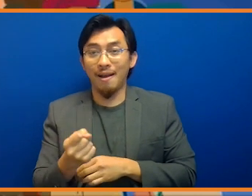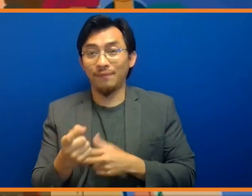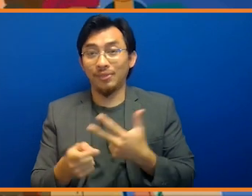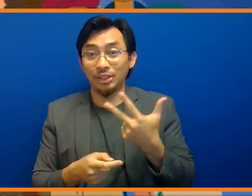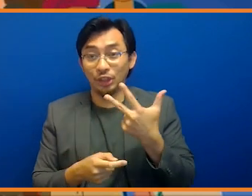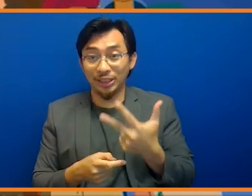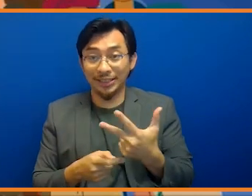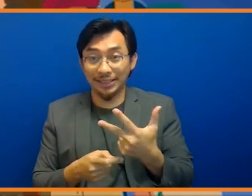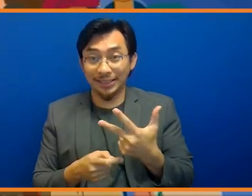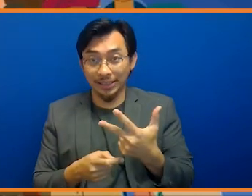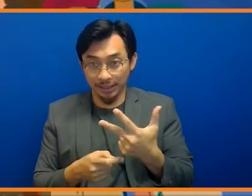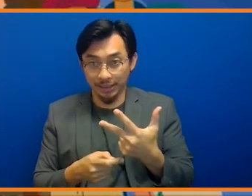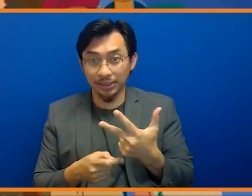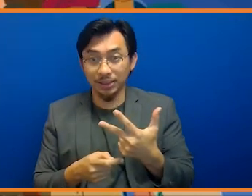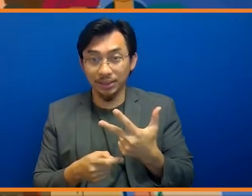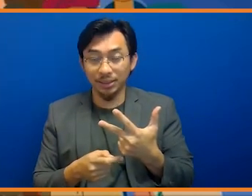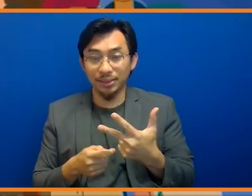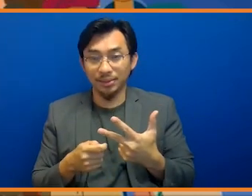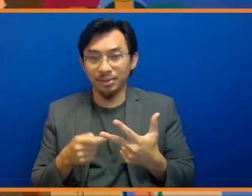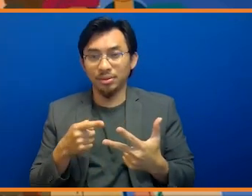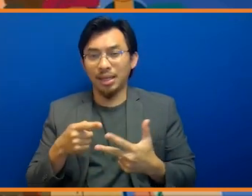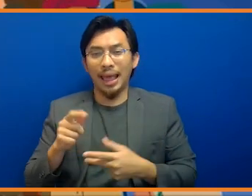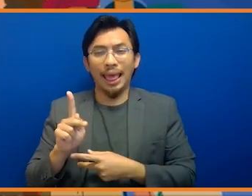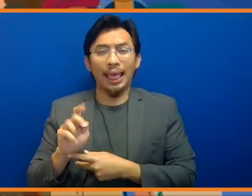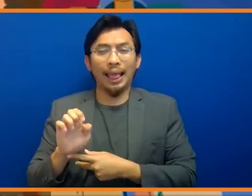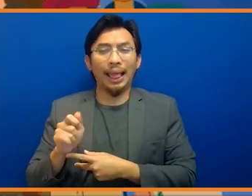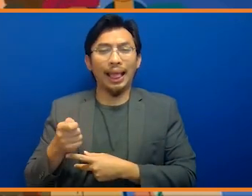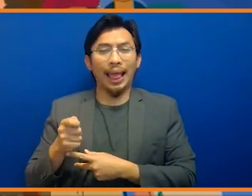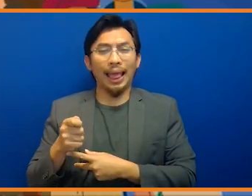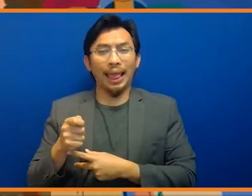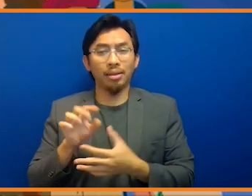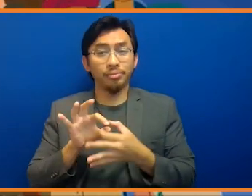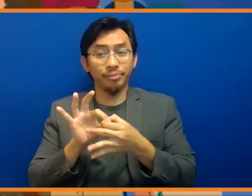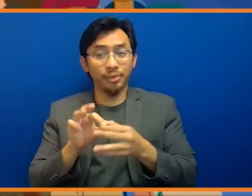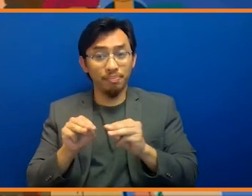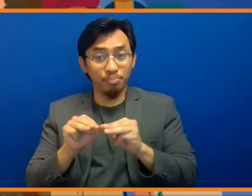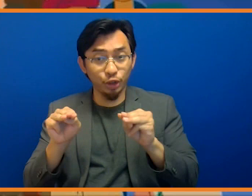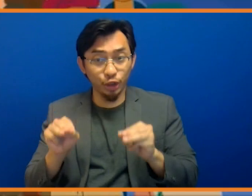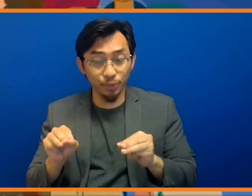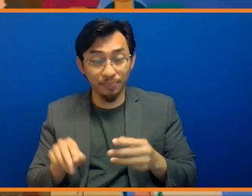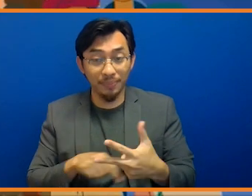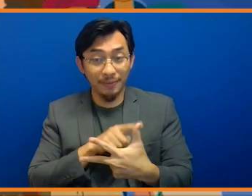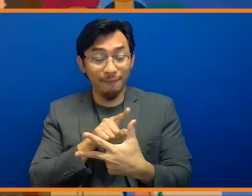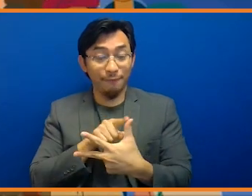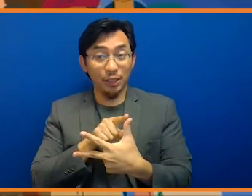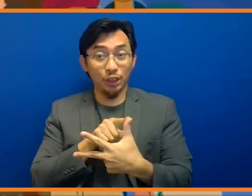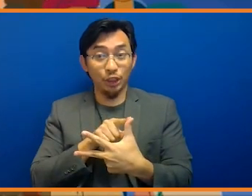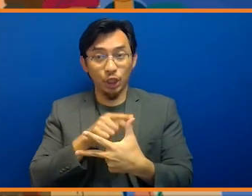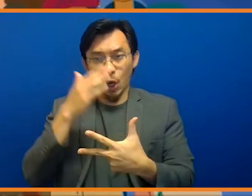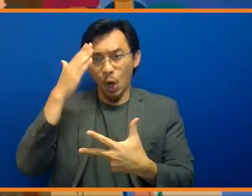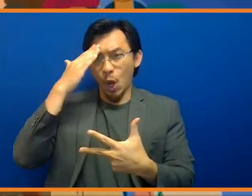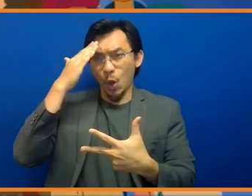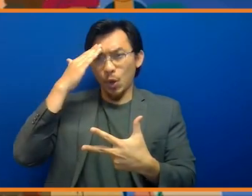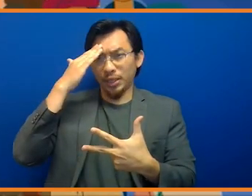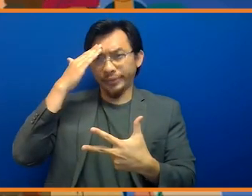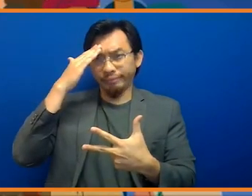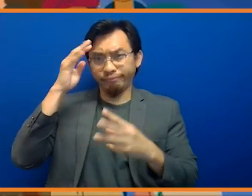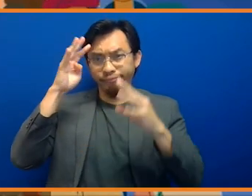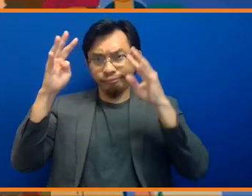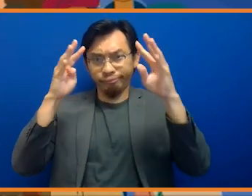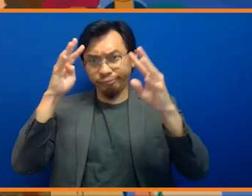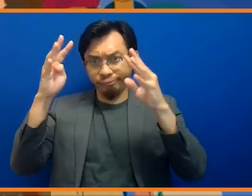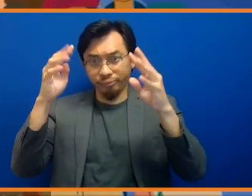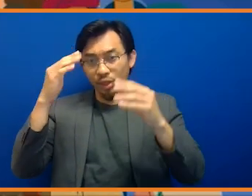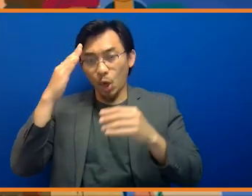three key institution function. This is related to the museum. First is knowledge creation,